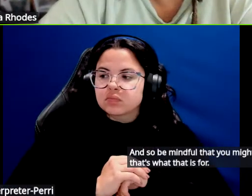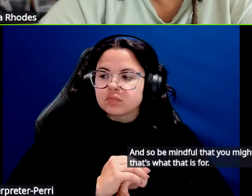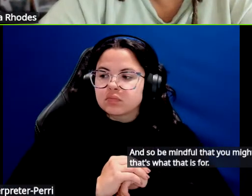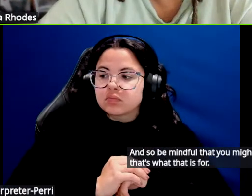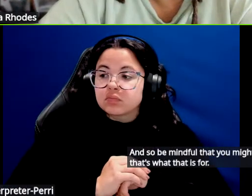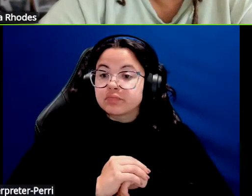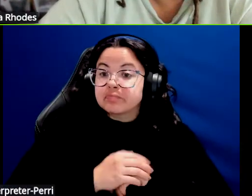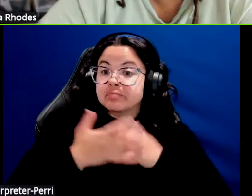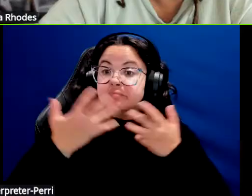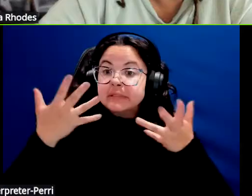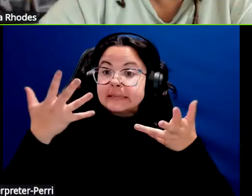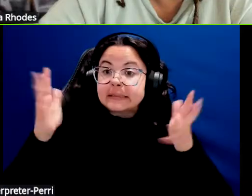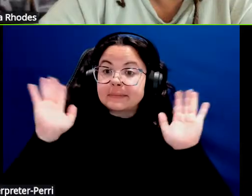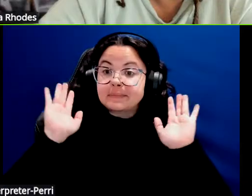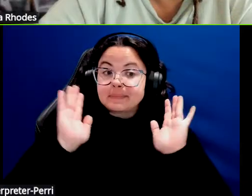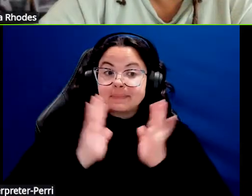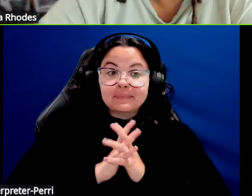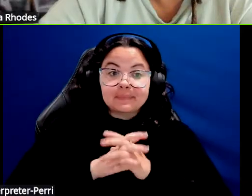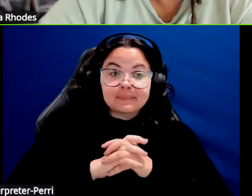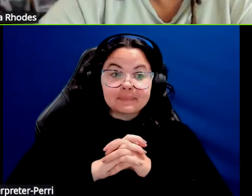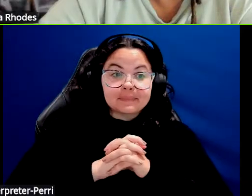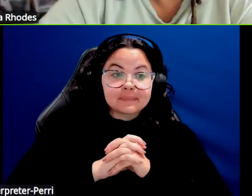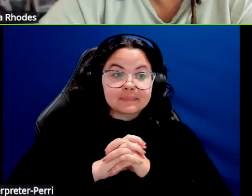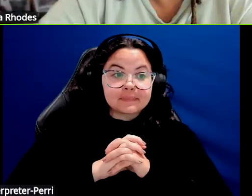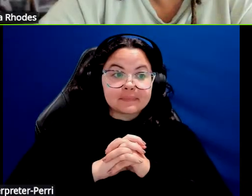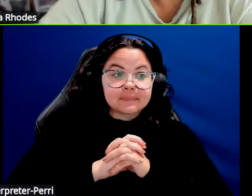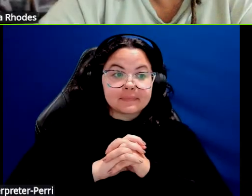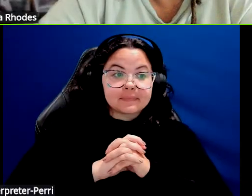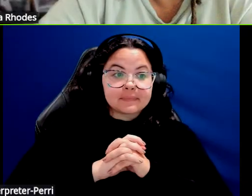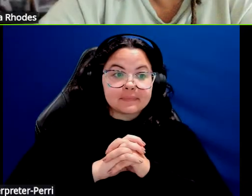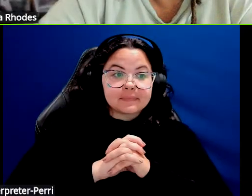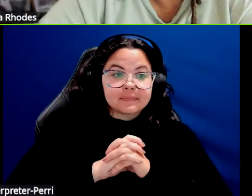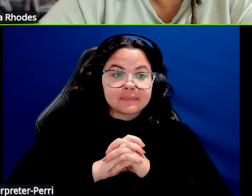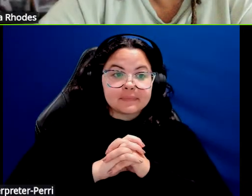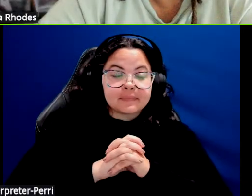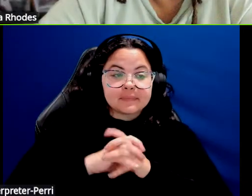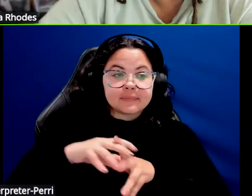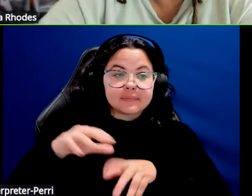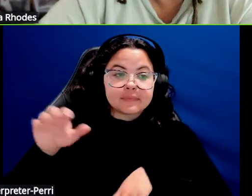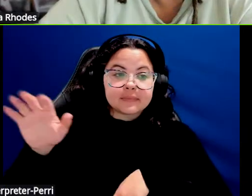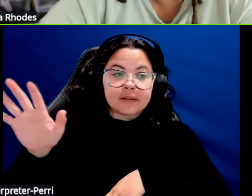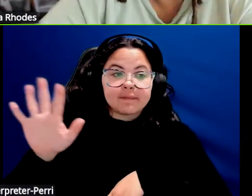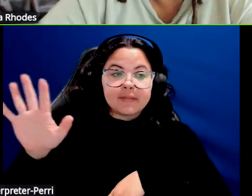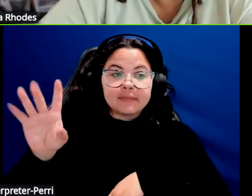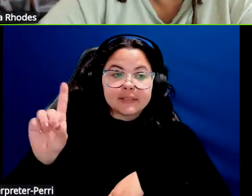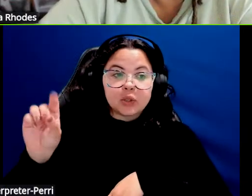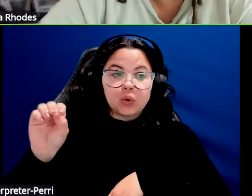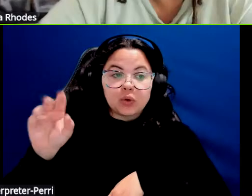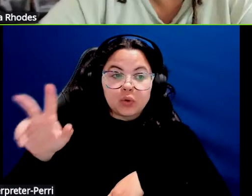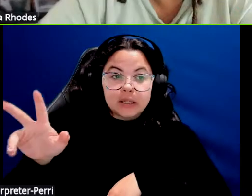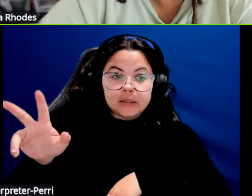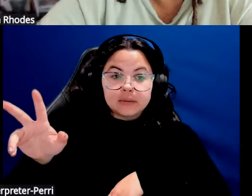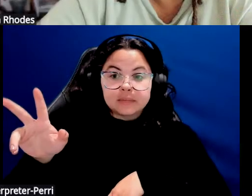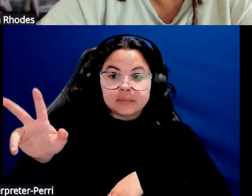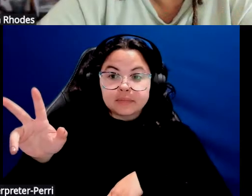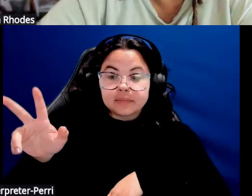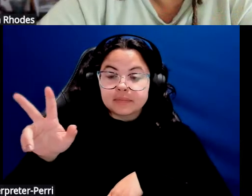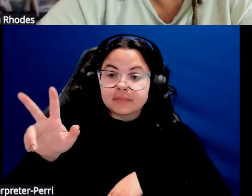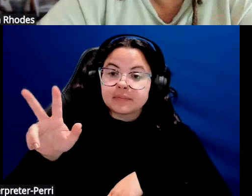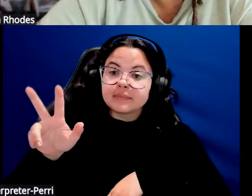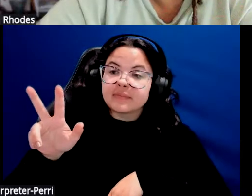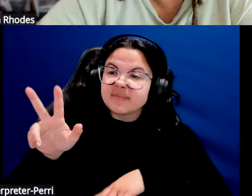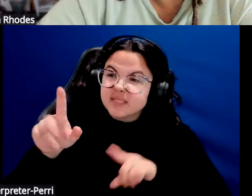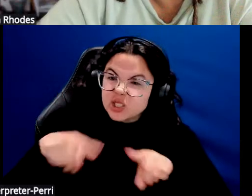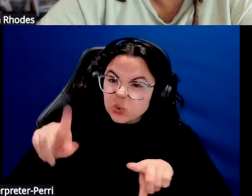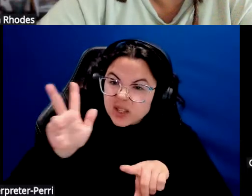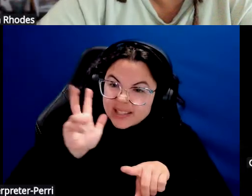That's it for me. Um, 5, 5D, 5D03, Can you all hear